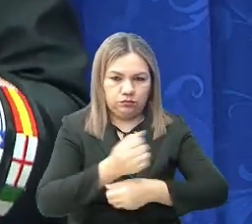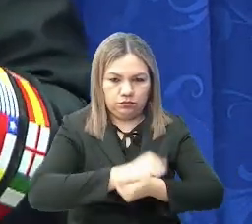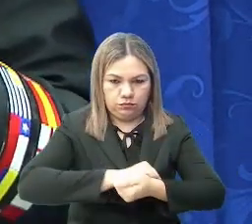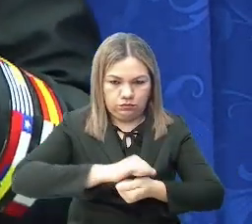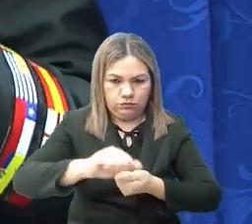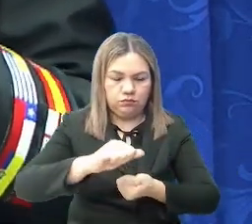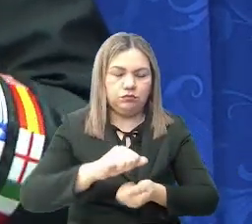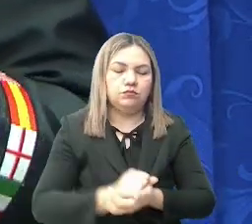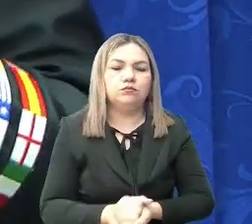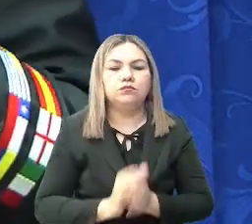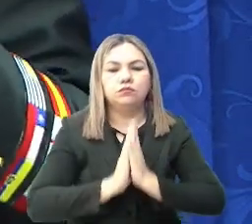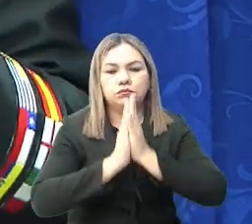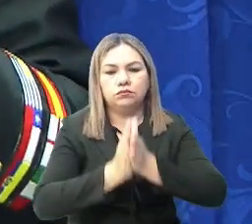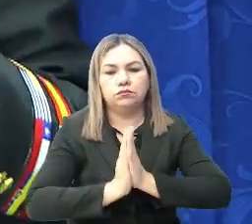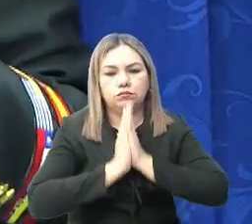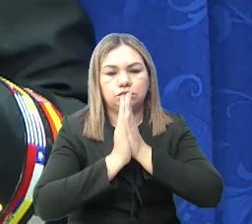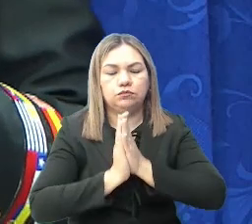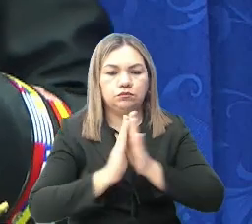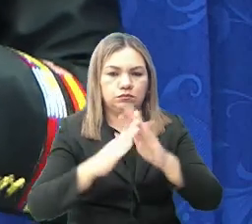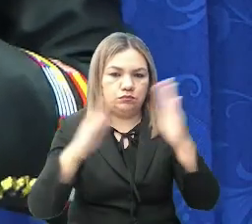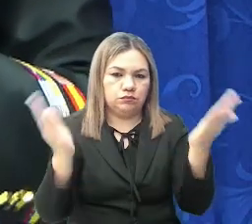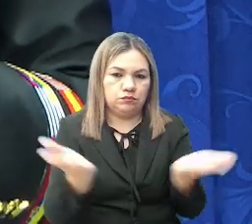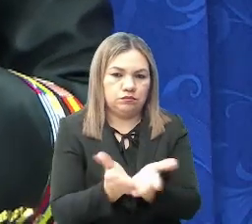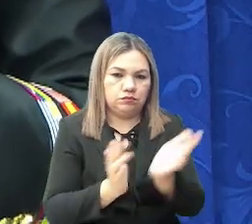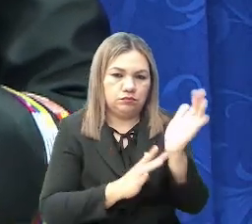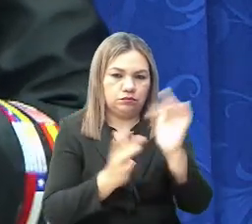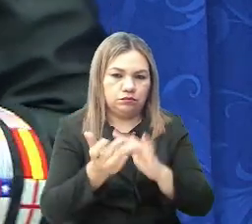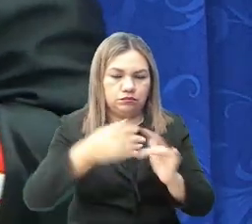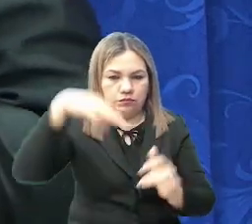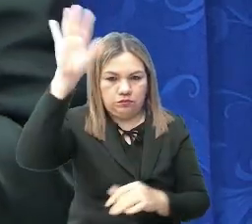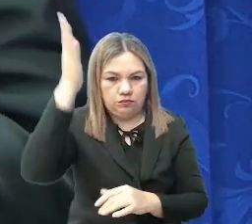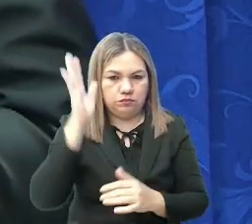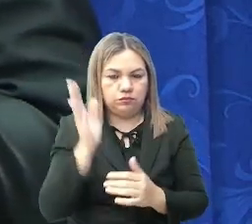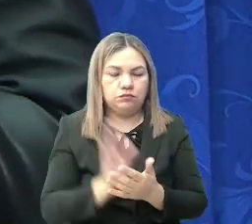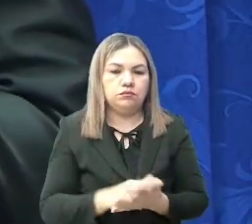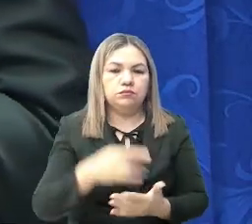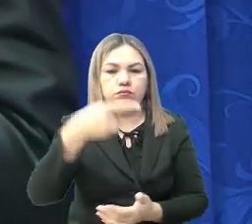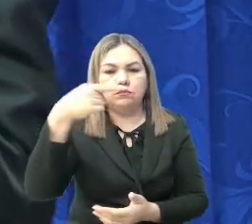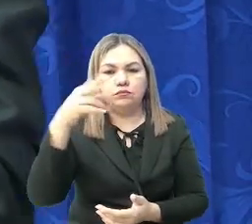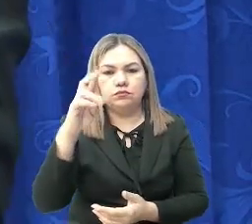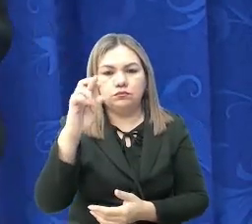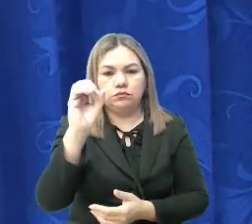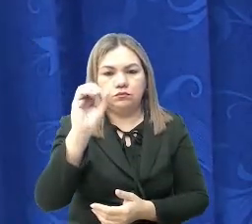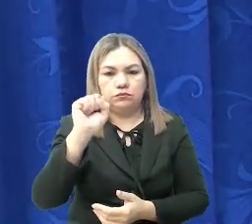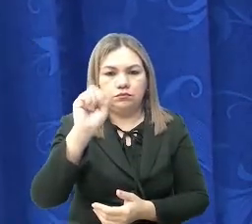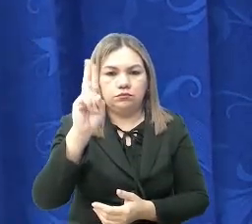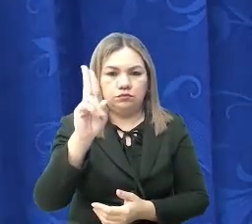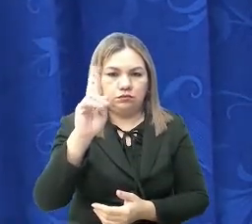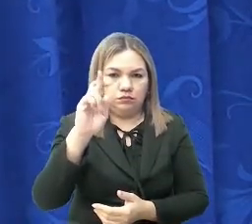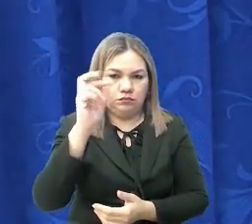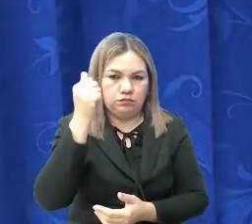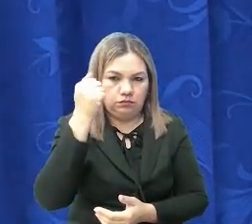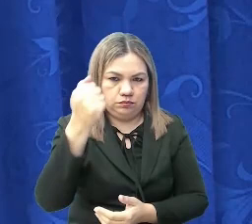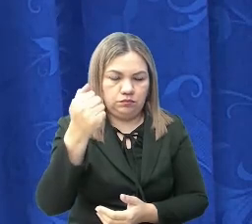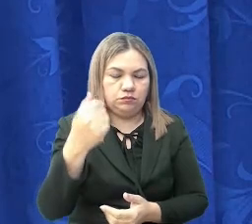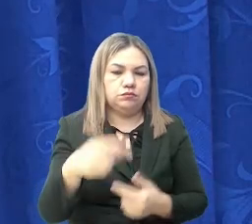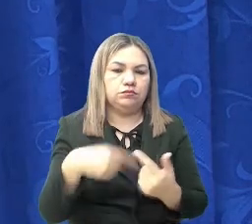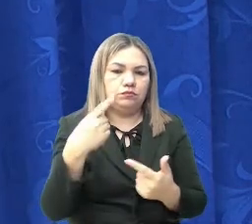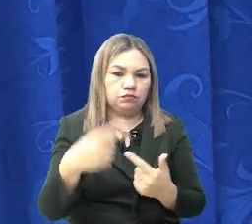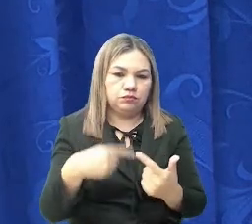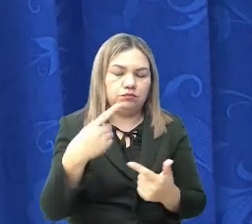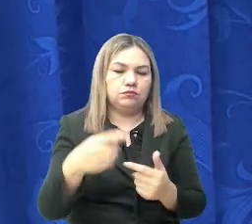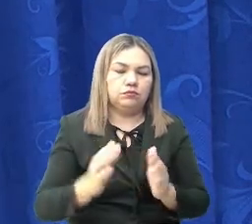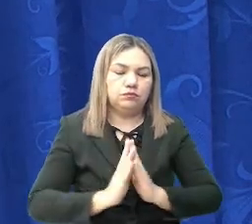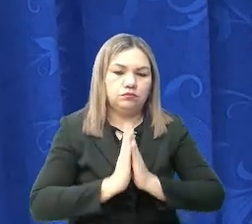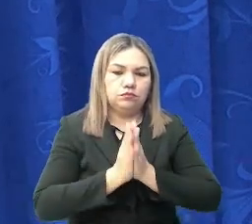day. There needs to be word from God and the fat. Every